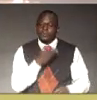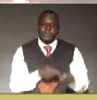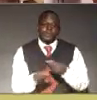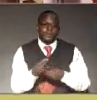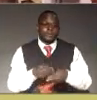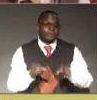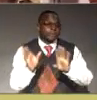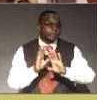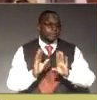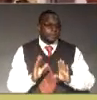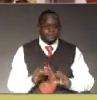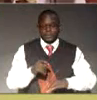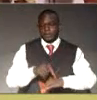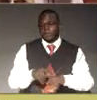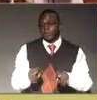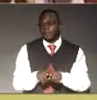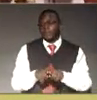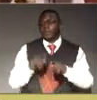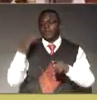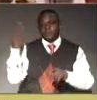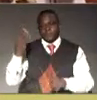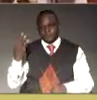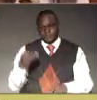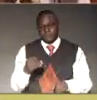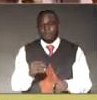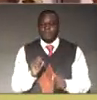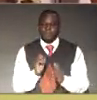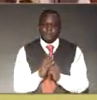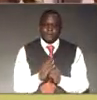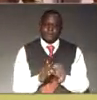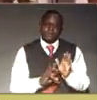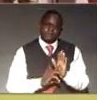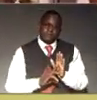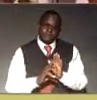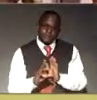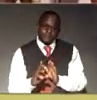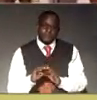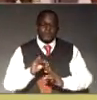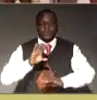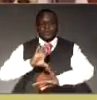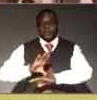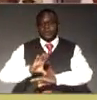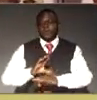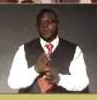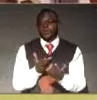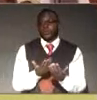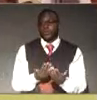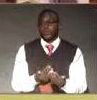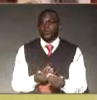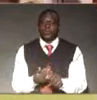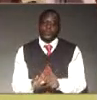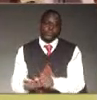sold. During the same Mass, 14 candidates were presented to the church, awaiting to